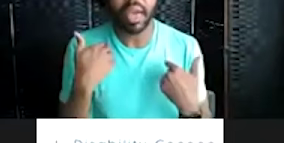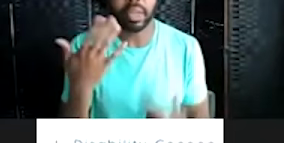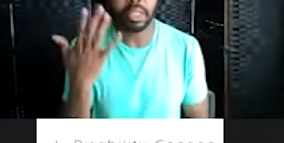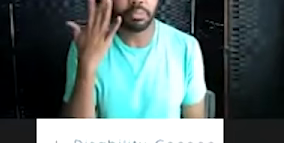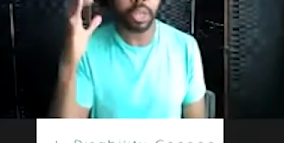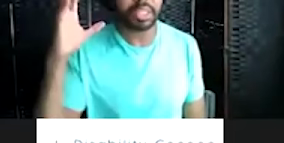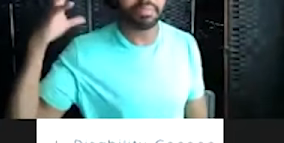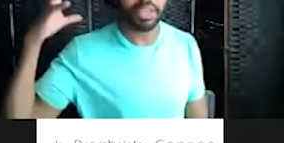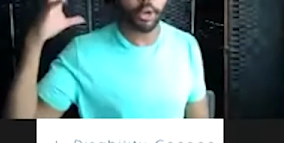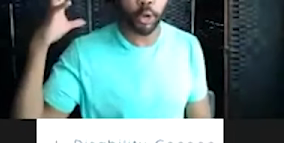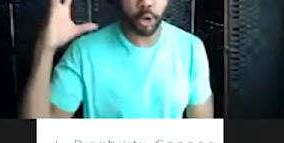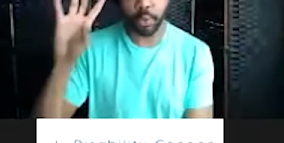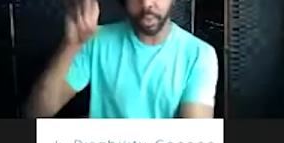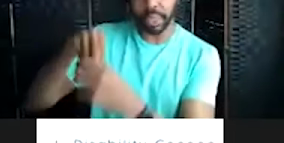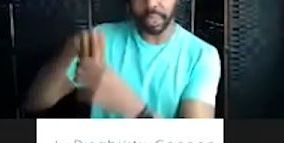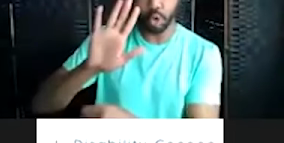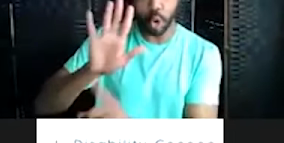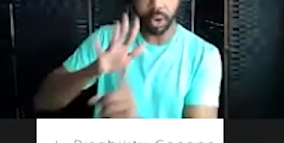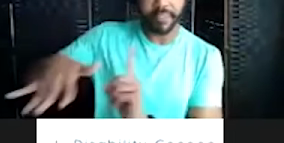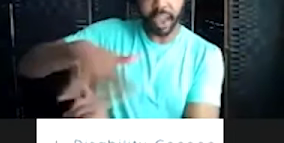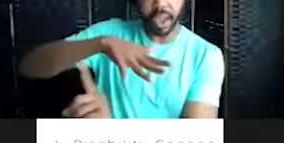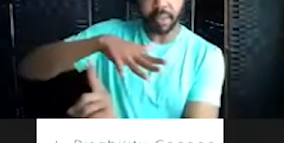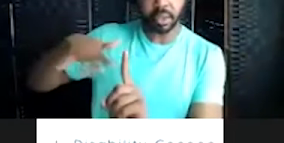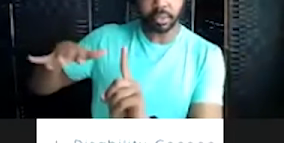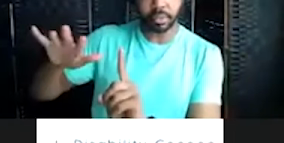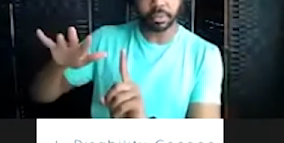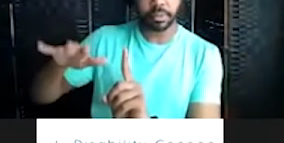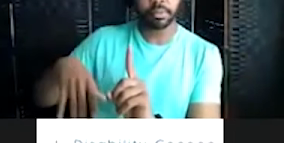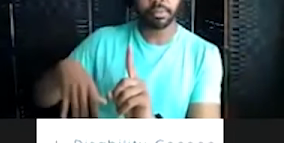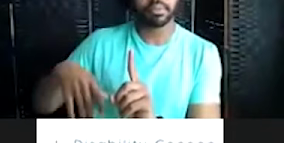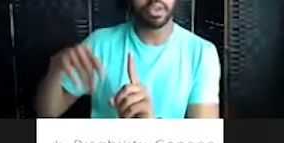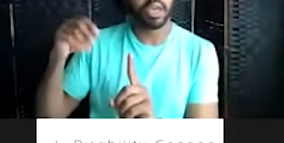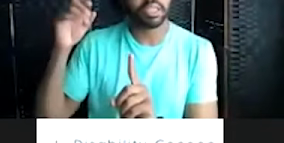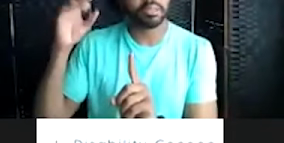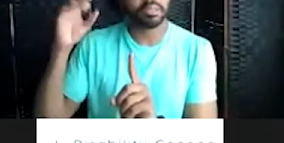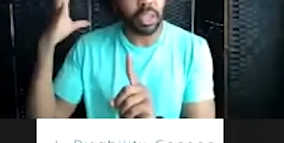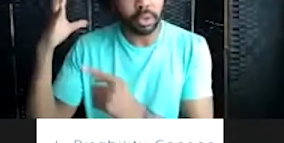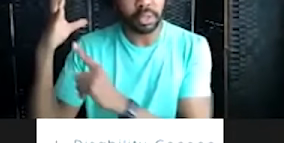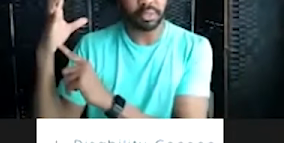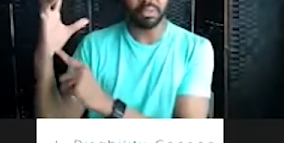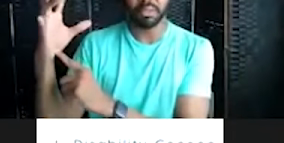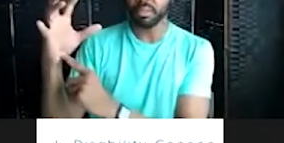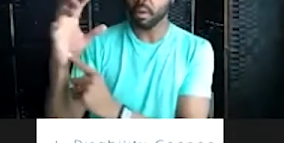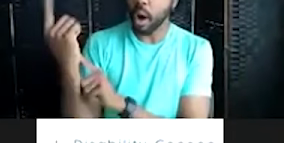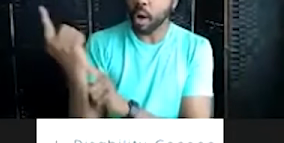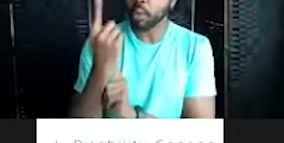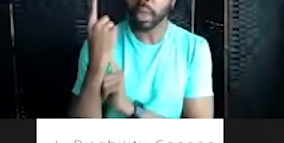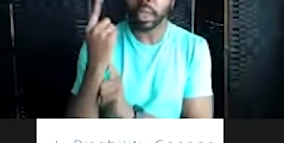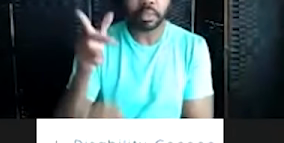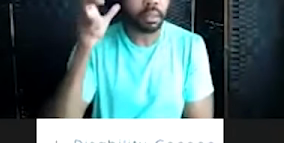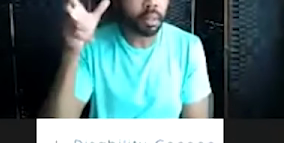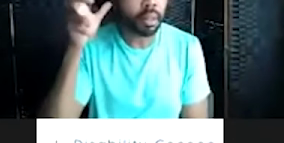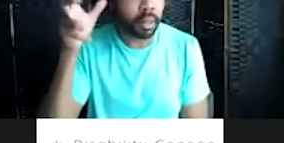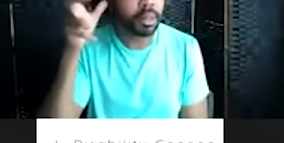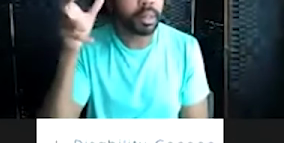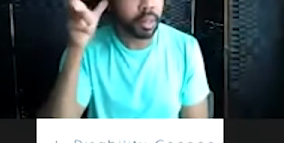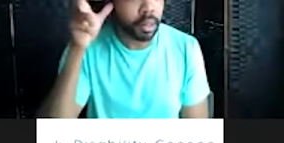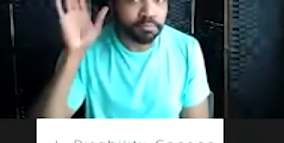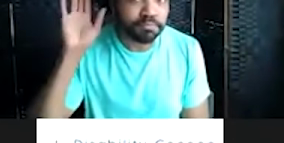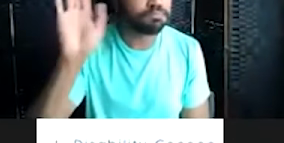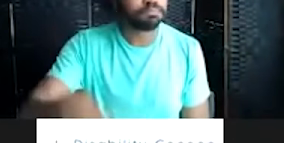environment, those speakers really and truly are always listening, and we're going to talk a little bit more about that as we get further along in today's